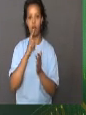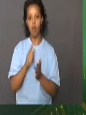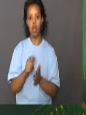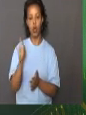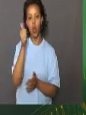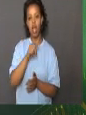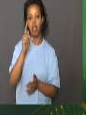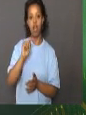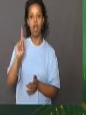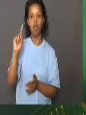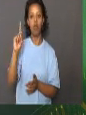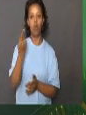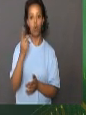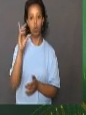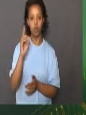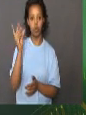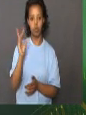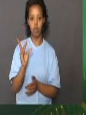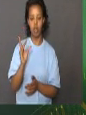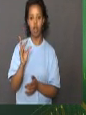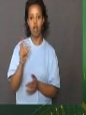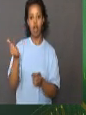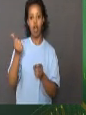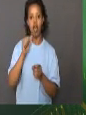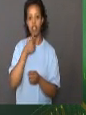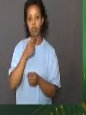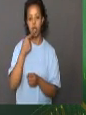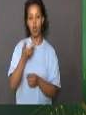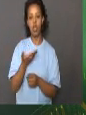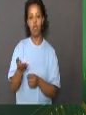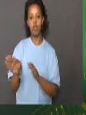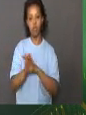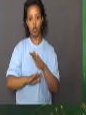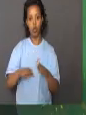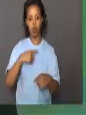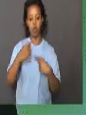ethanoic acid is continuously dripping out of the bottom.